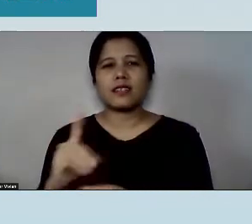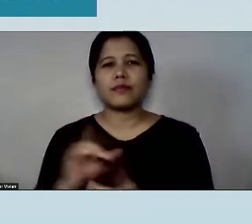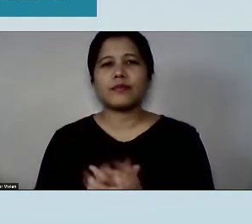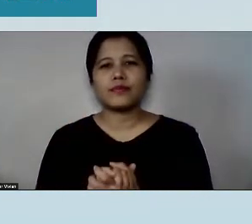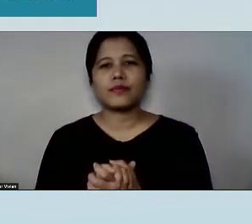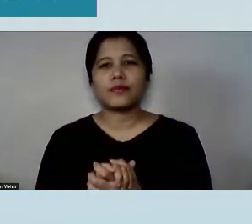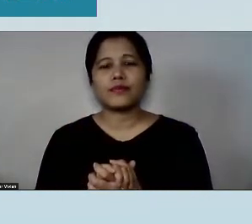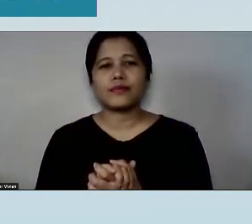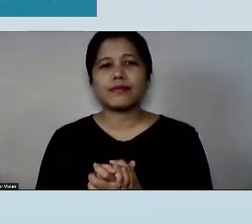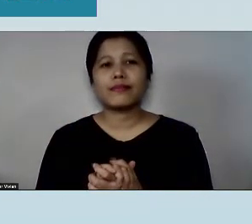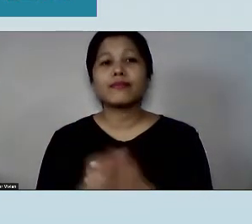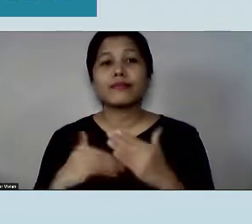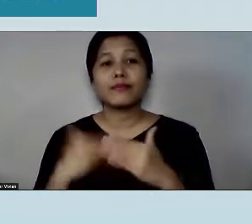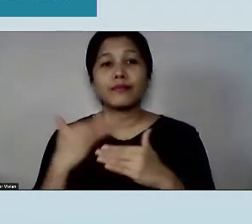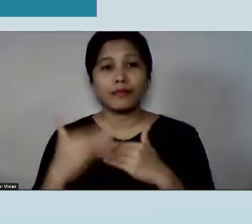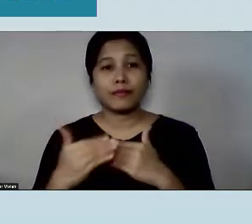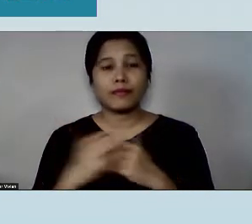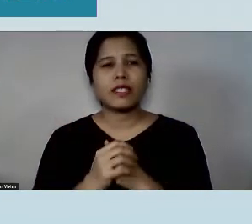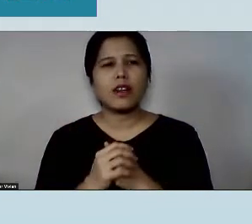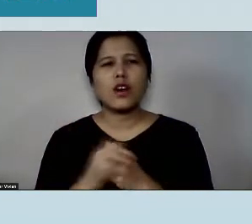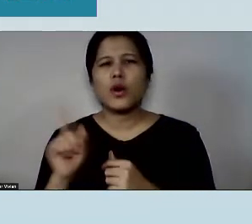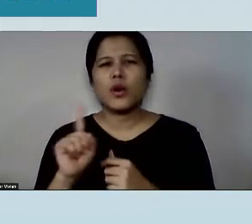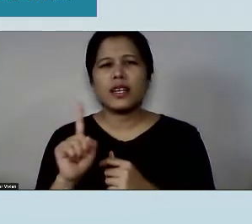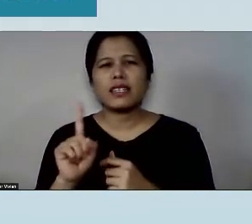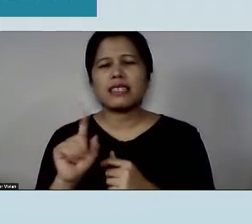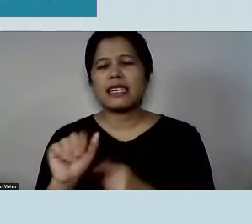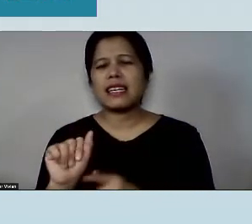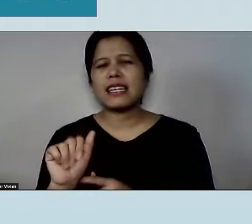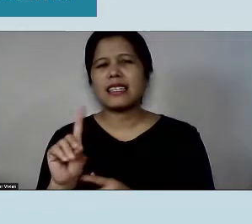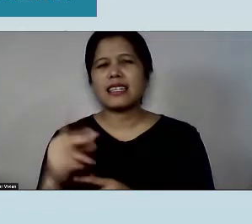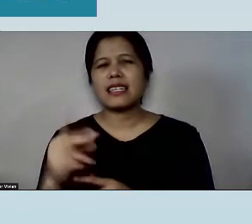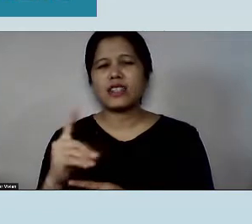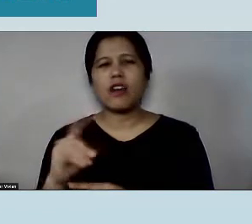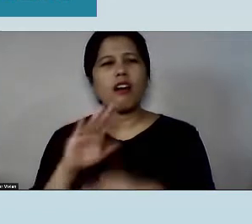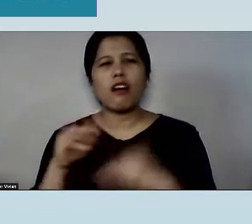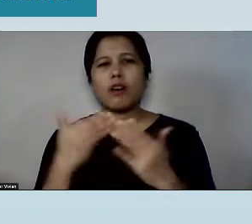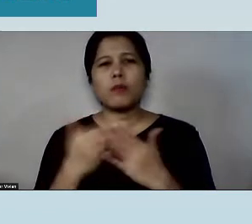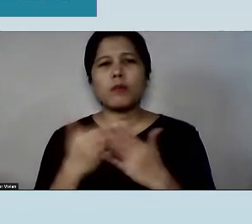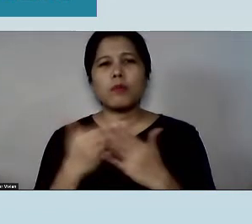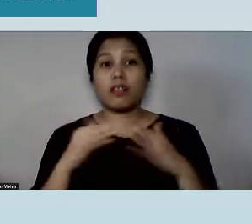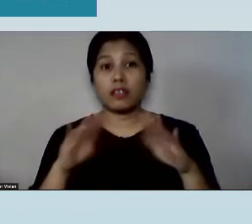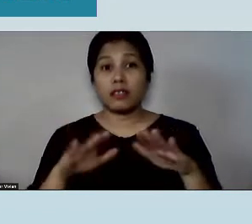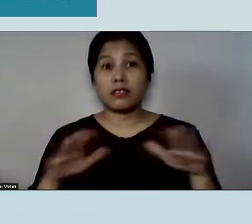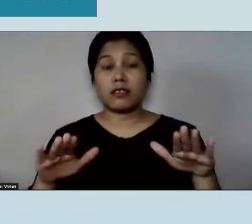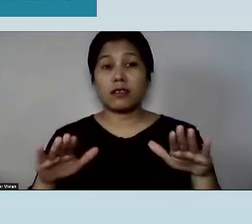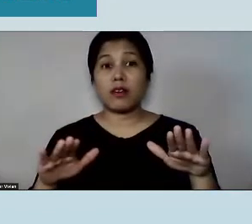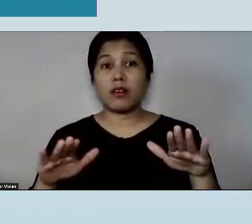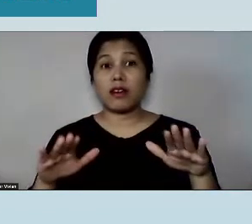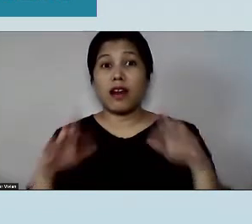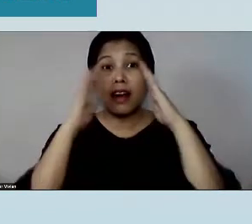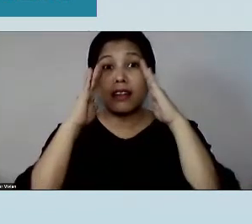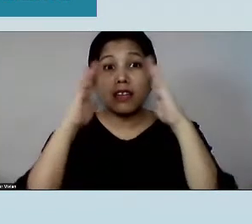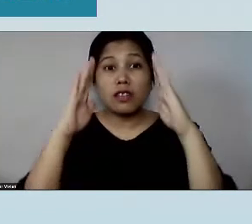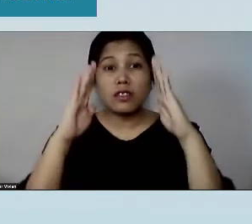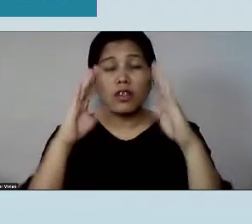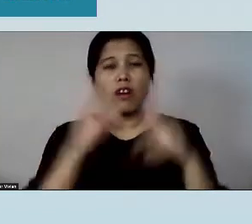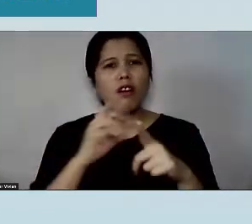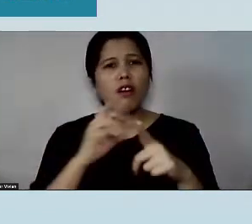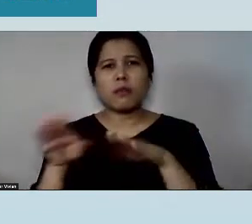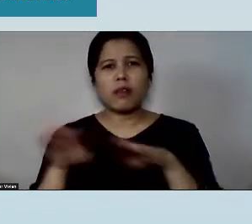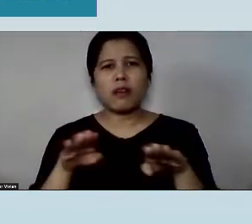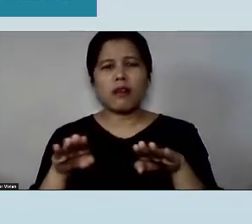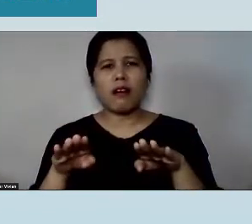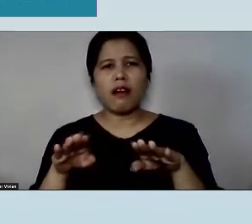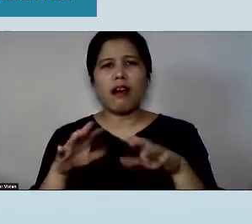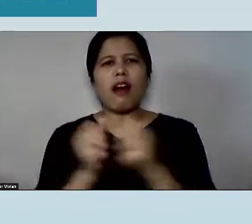Next slide, please. So what is ADHD? Almost all children have times when their attention or behavior veers out of control. And